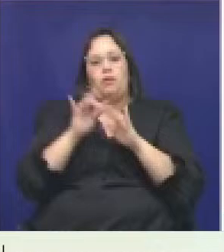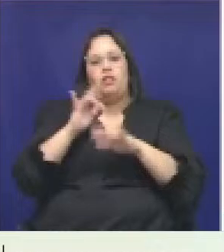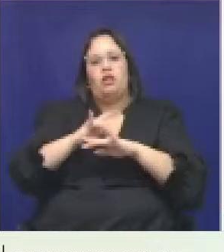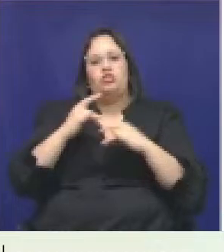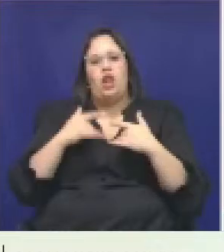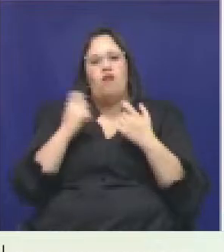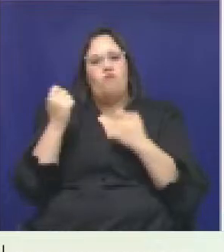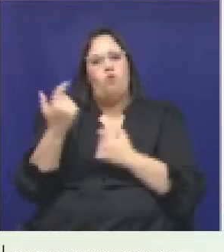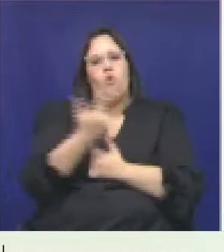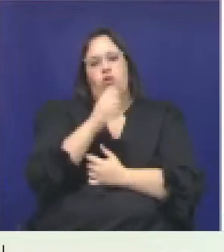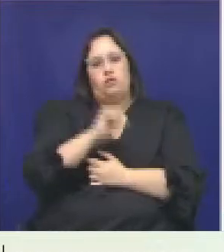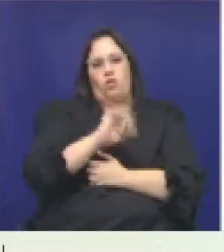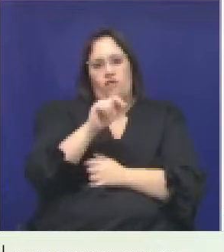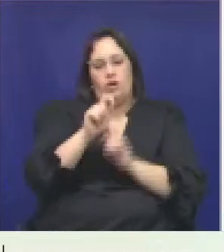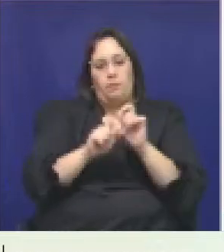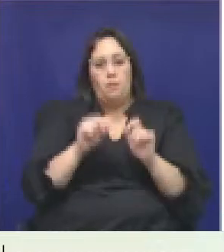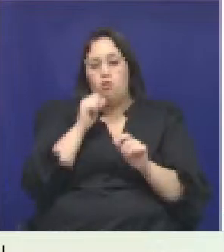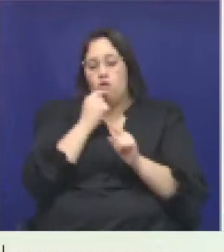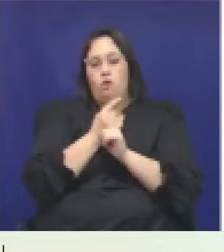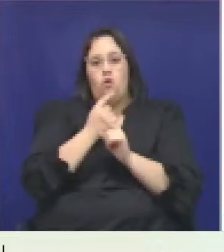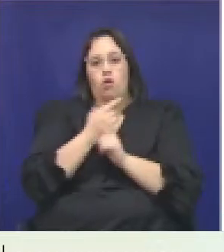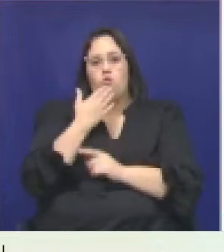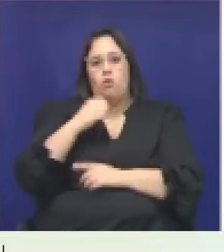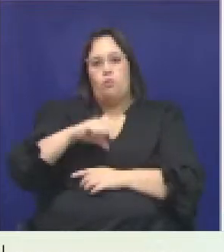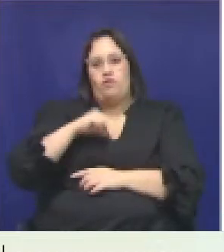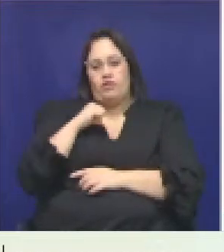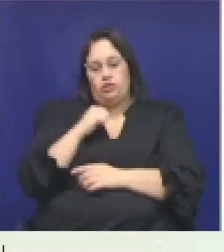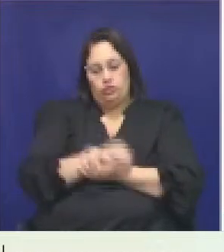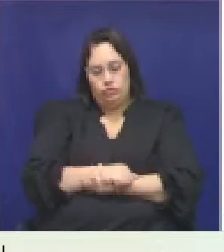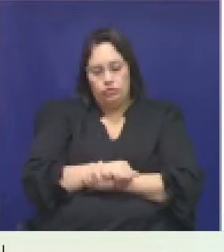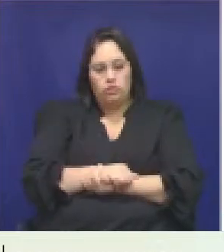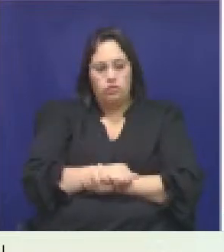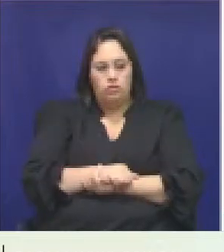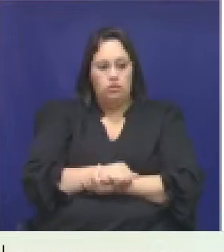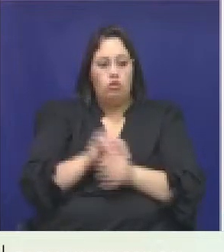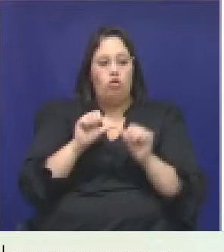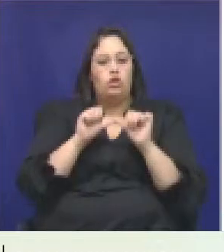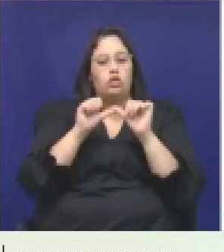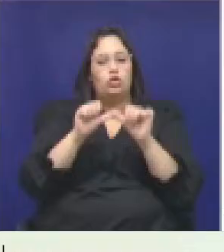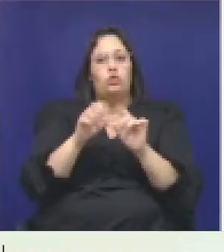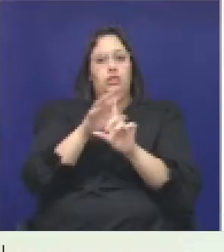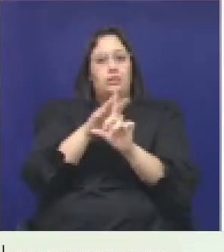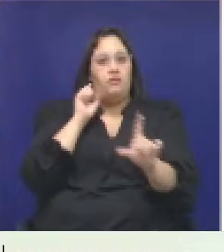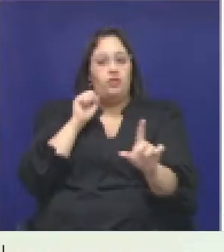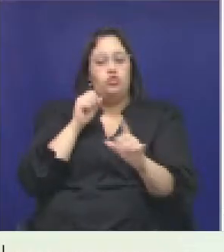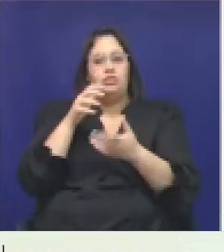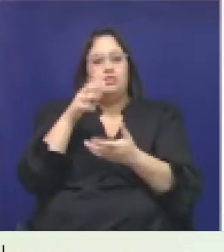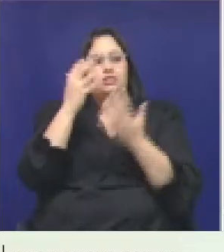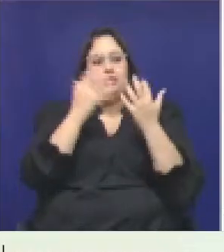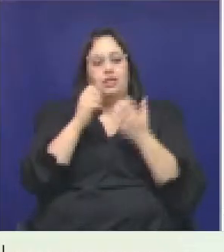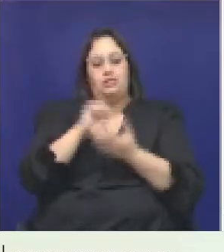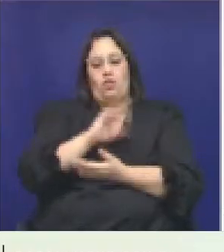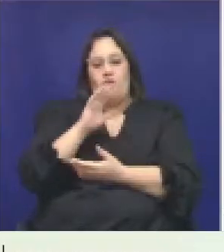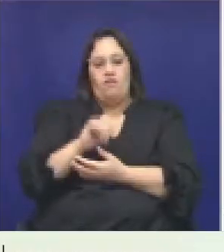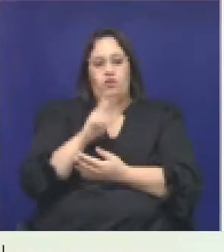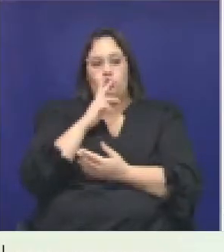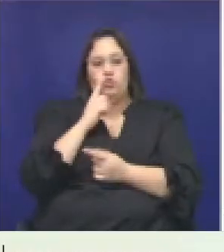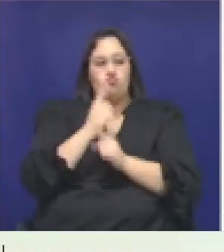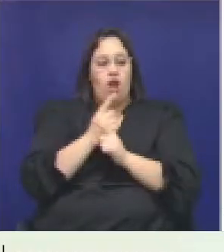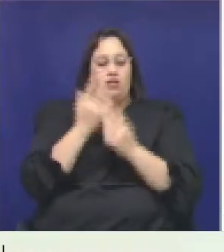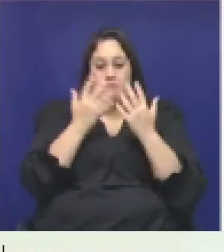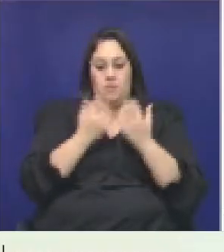South Africans and not only the privileged few. The continued deprivation of Statistics South Africa of the correct